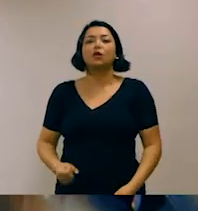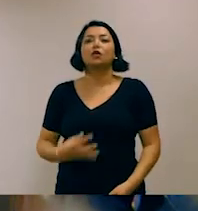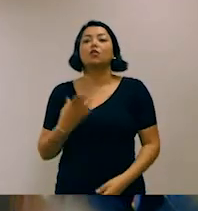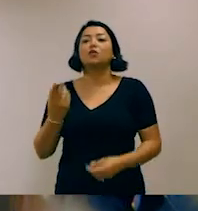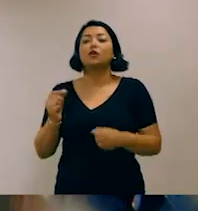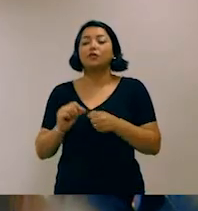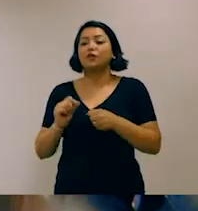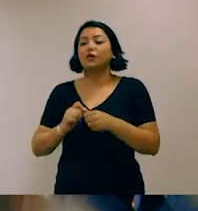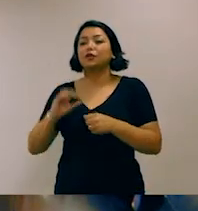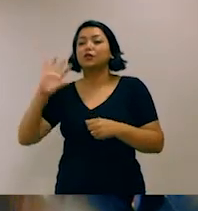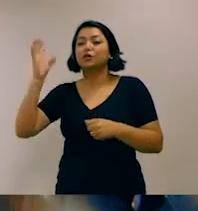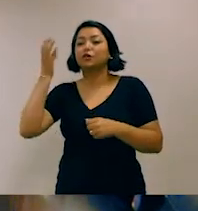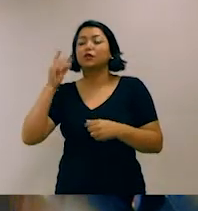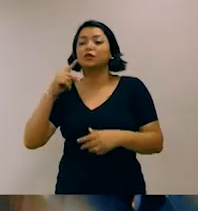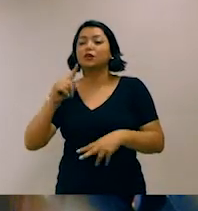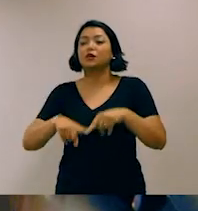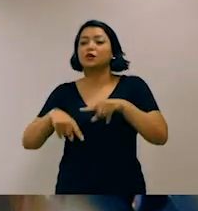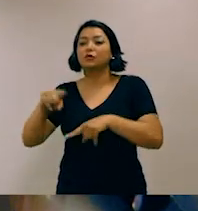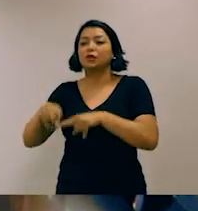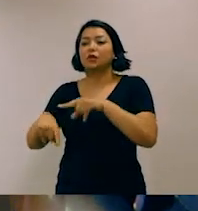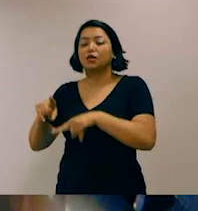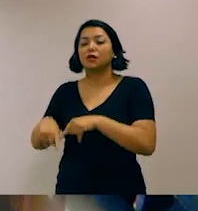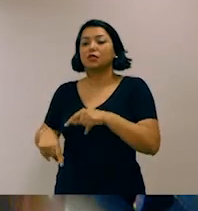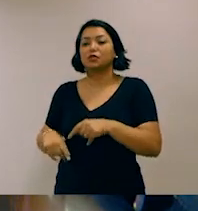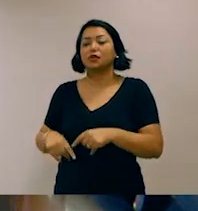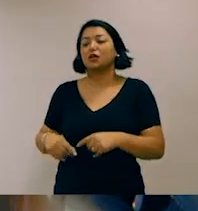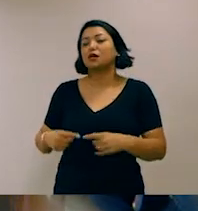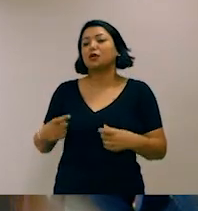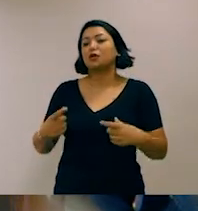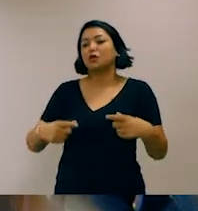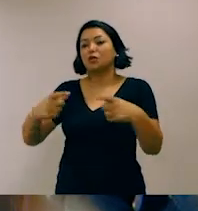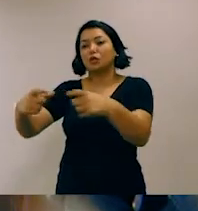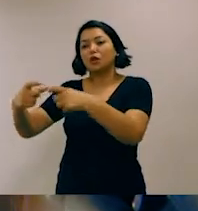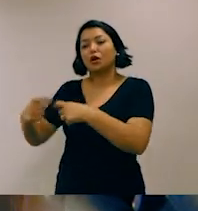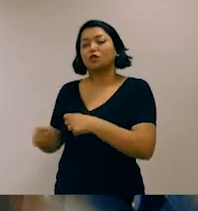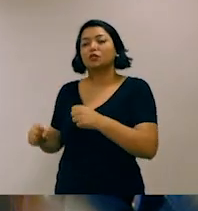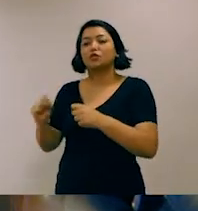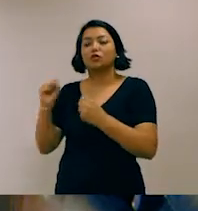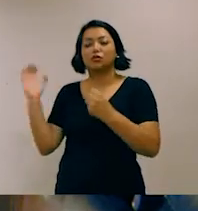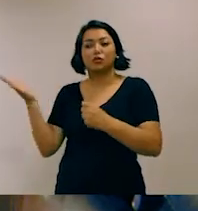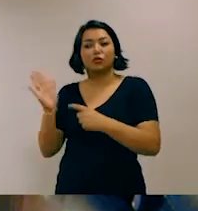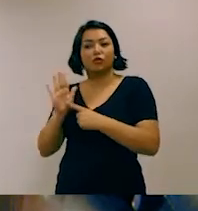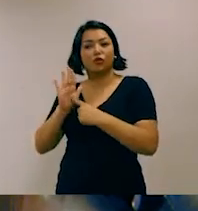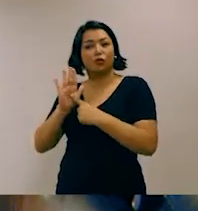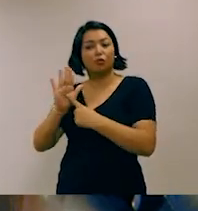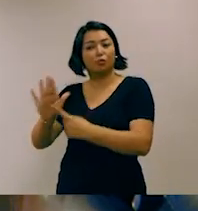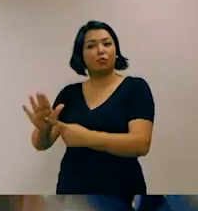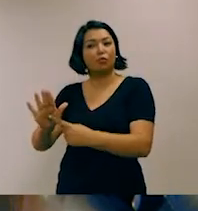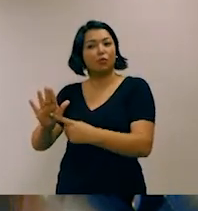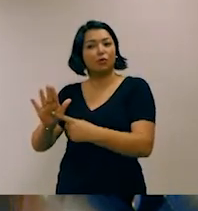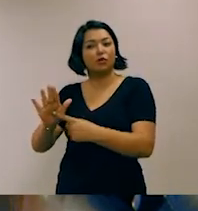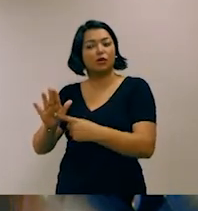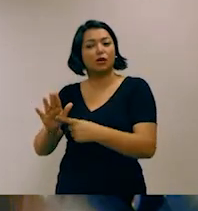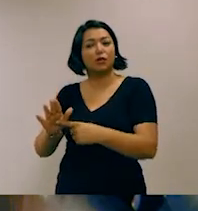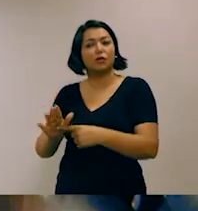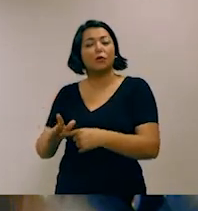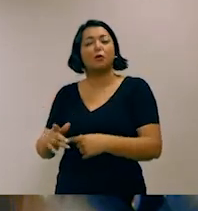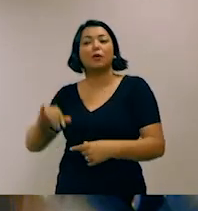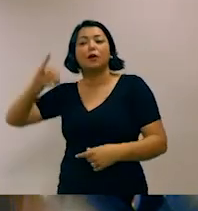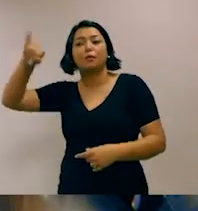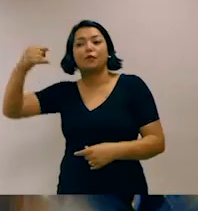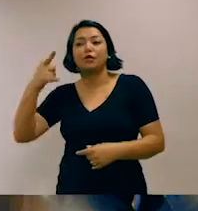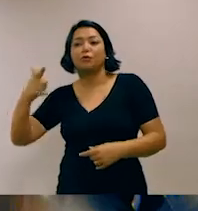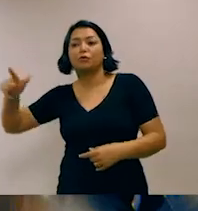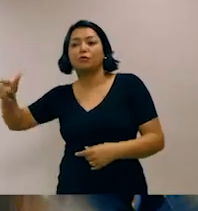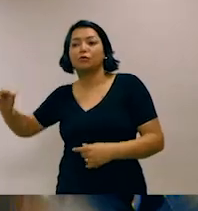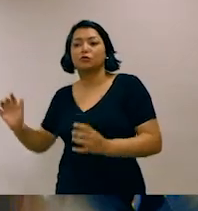is the solution of material error? Would it be adaptable in other agencies? You published this project